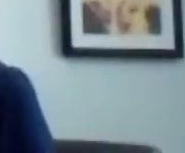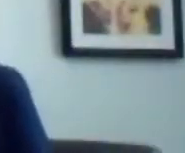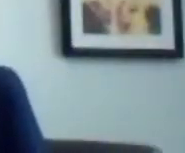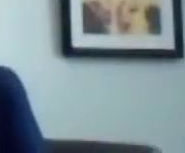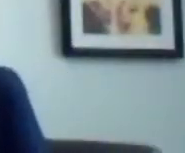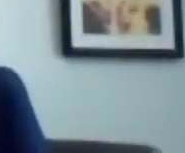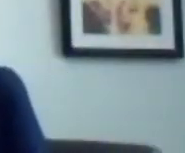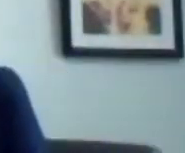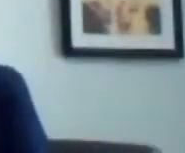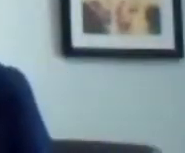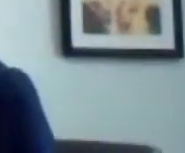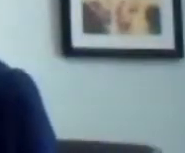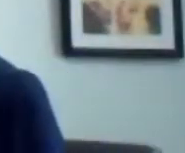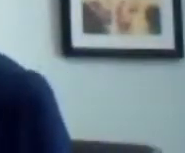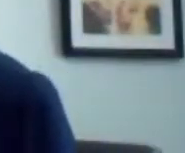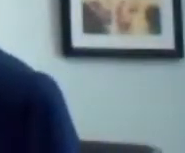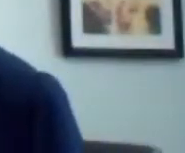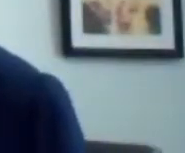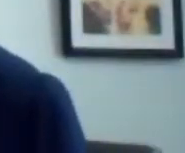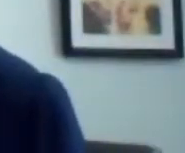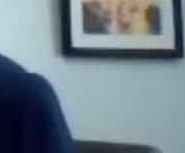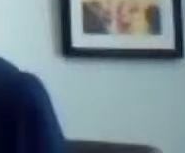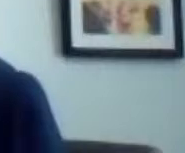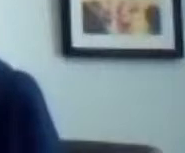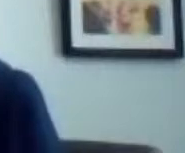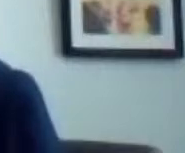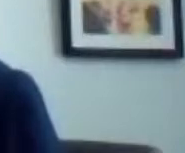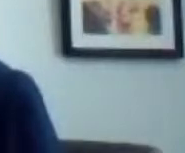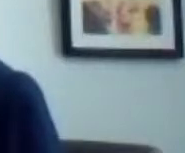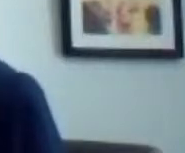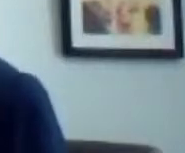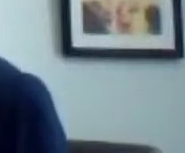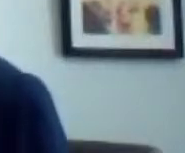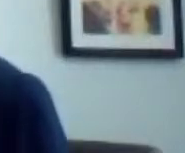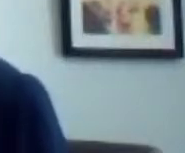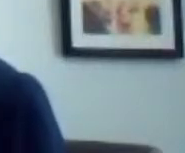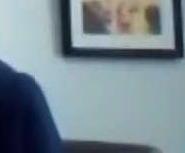I thank Dr. André Machado Cavalcante, and